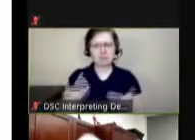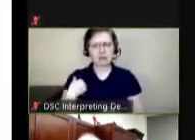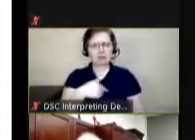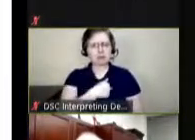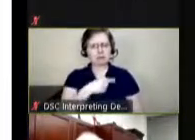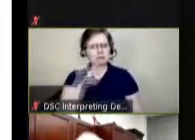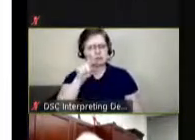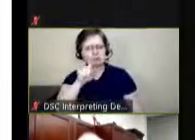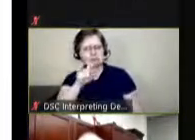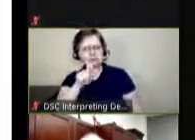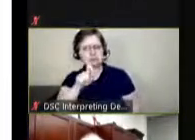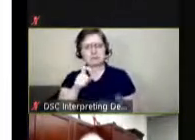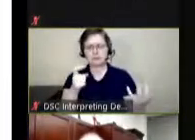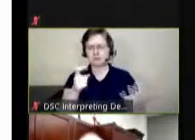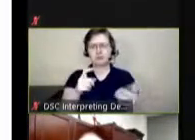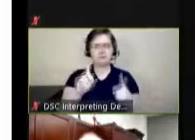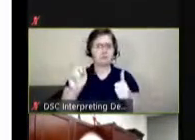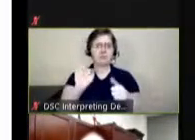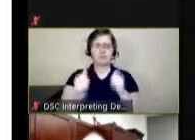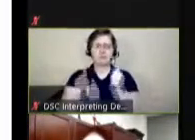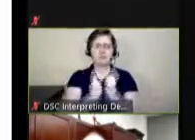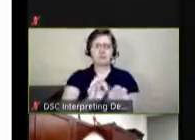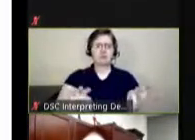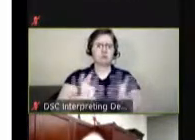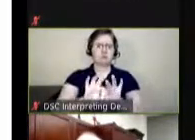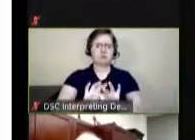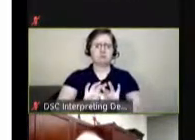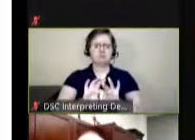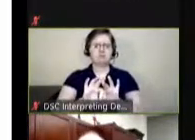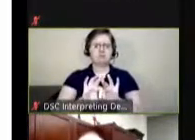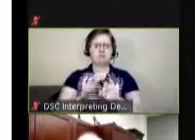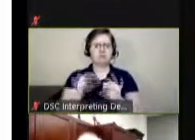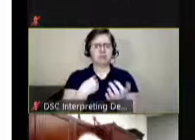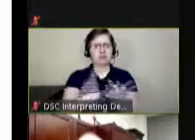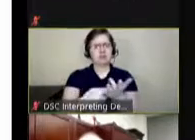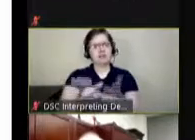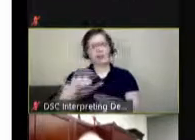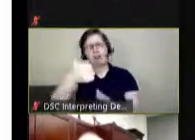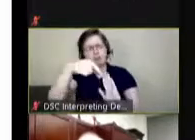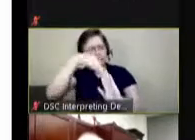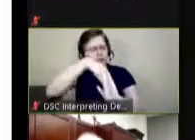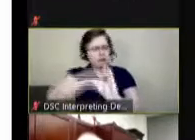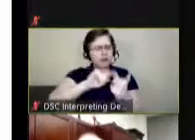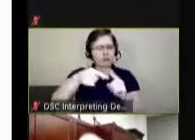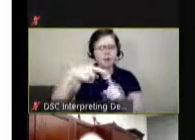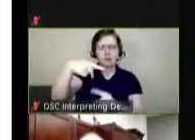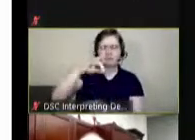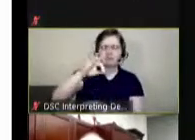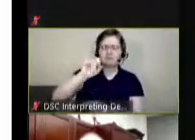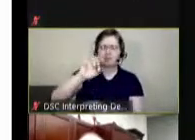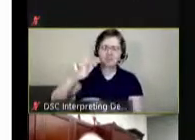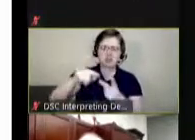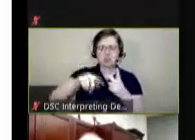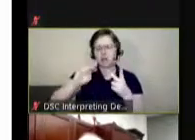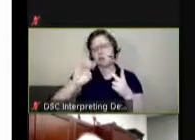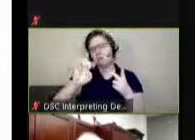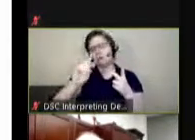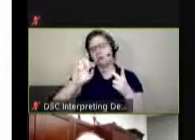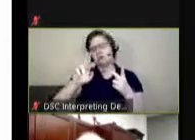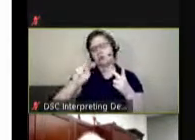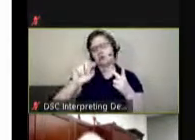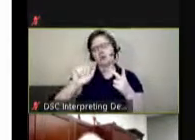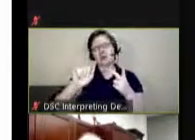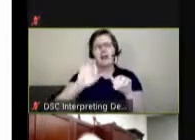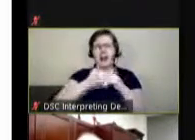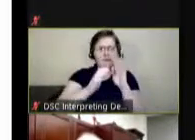I think that's first the most important thing. We can talk about some other details later about Pfizer and Moderna and how it's been actually